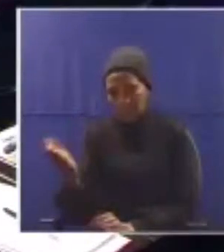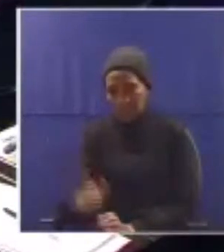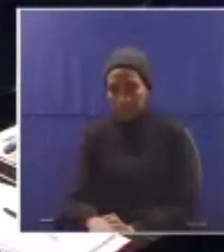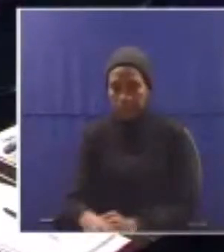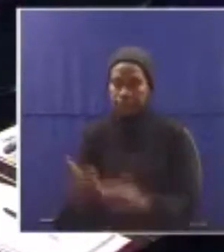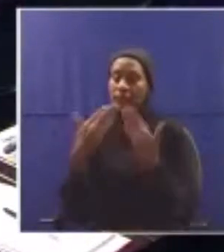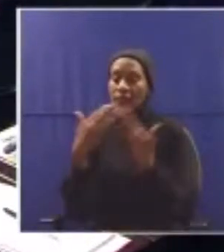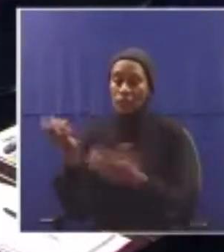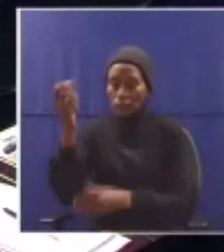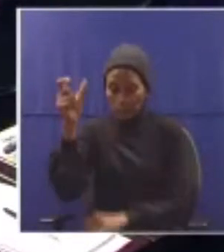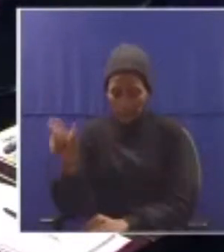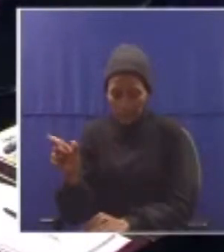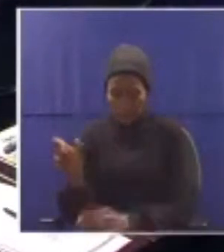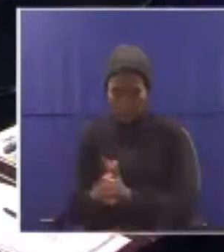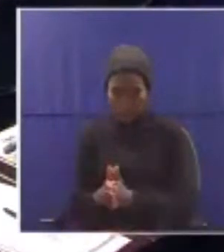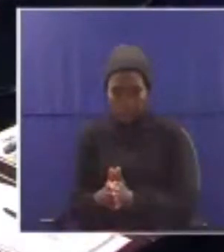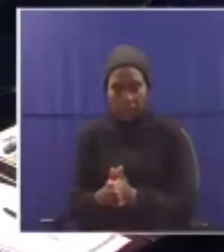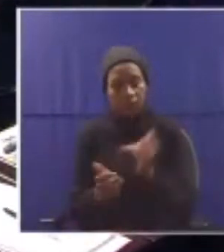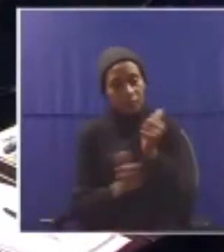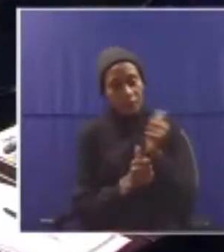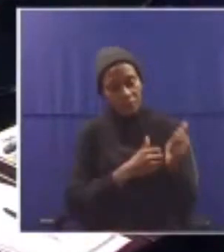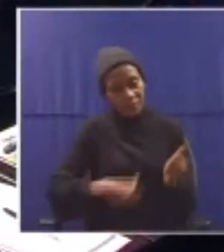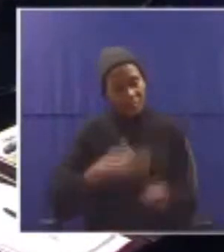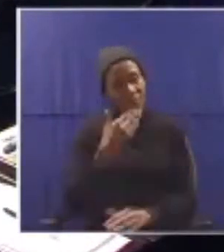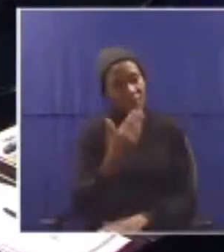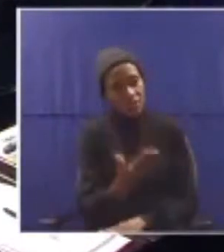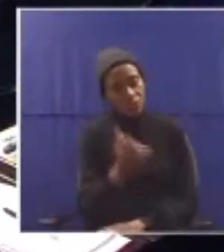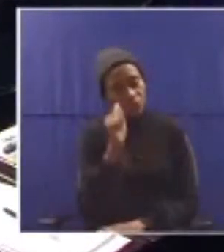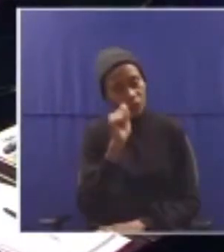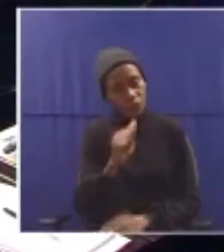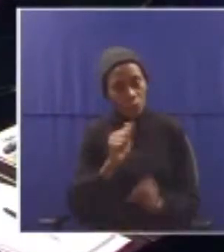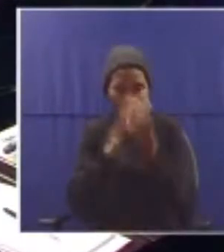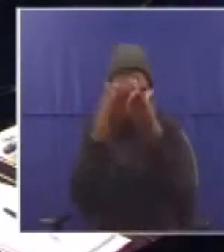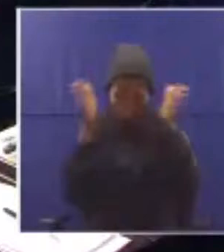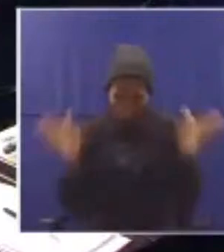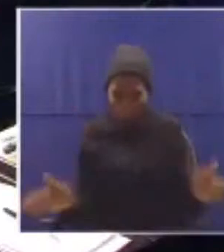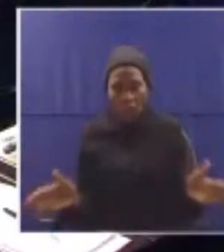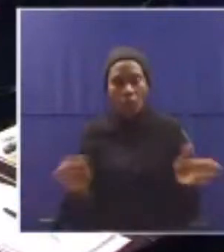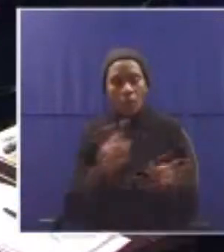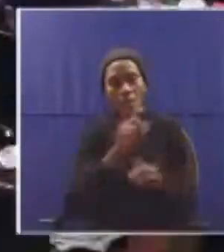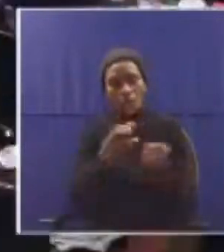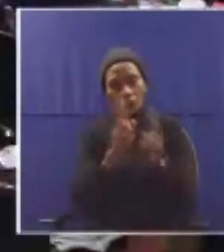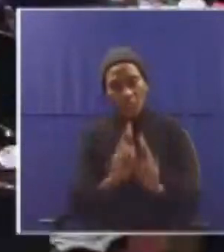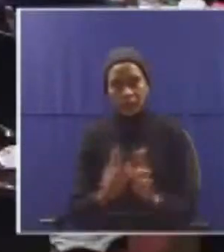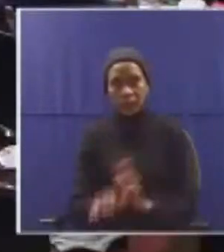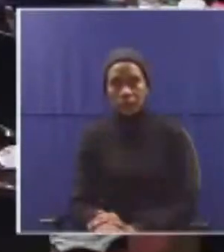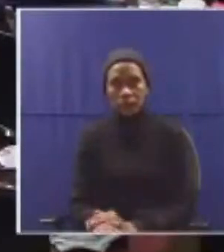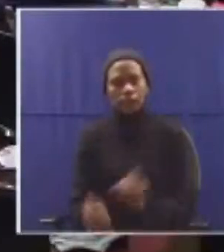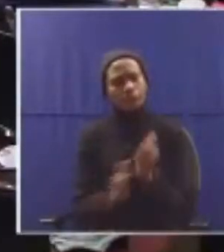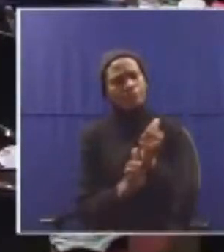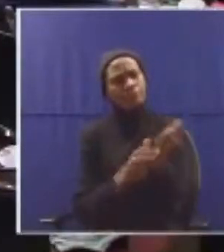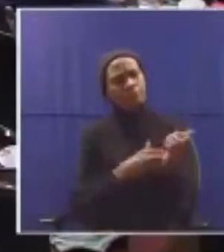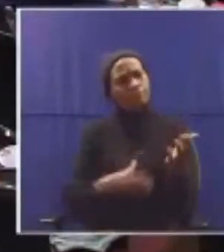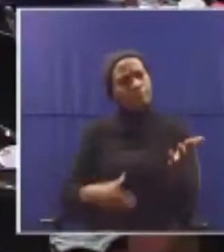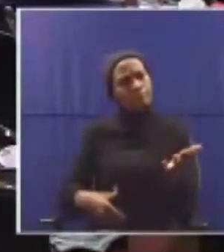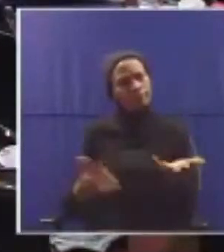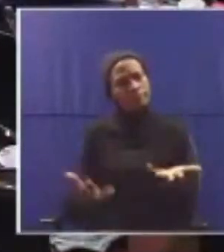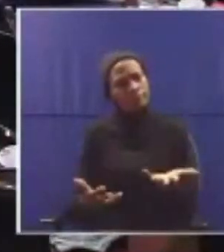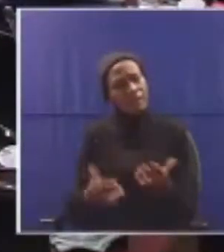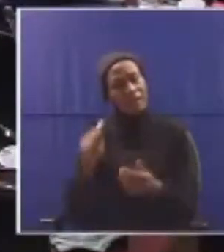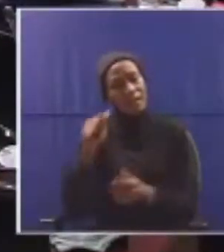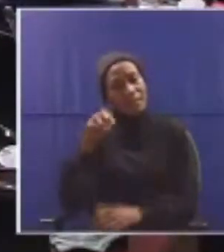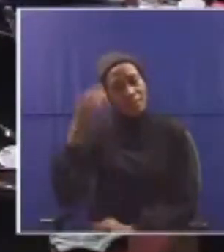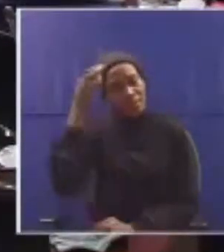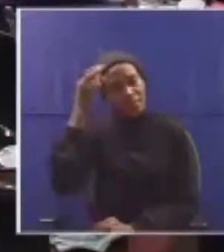Thank you, Speaker. Thank you, Deputy President, for the comprehensive response. Deputy President, the ANC-led government